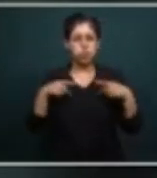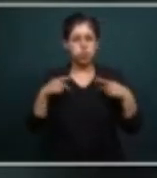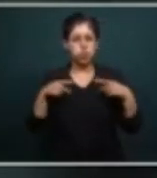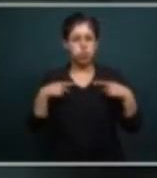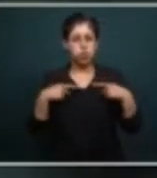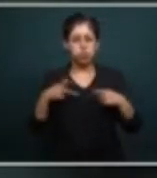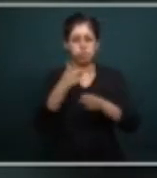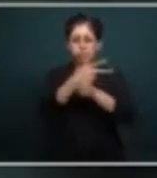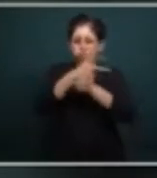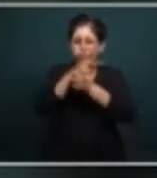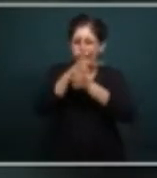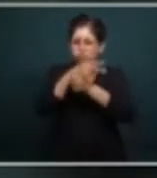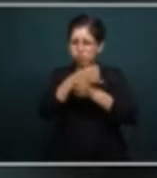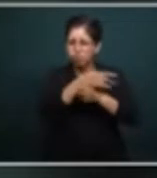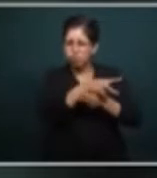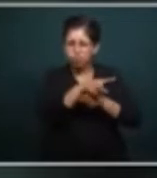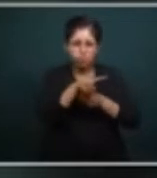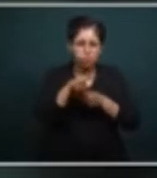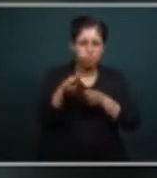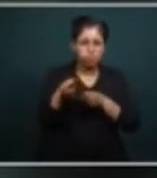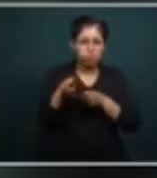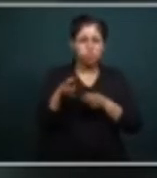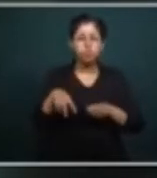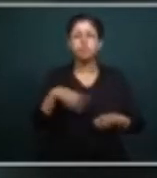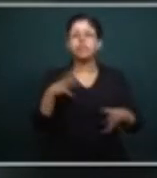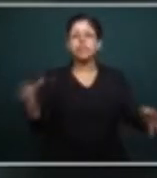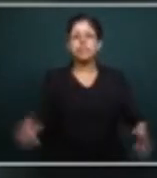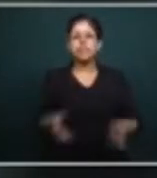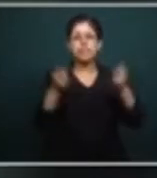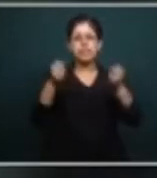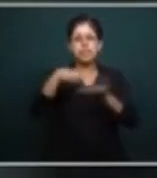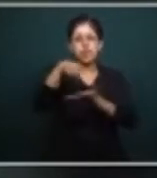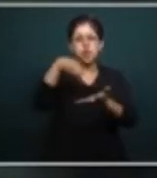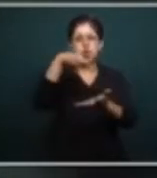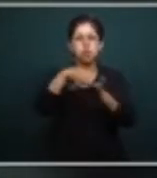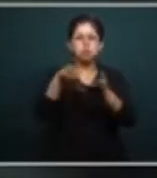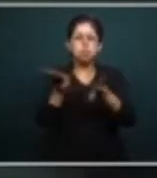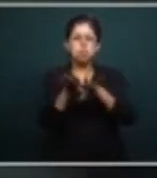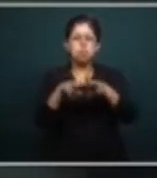coordination, and all these things. And also recovering